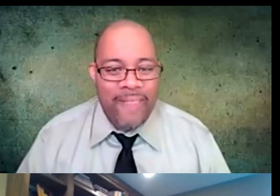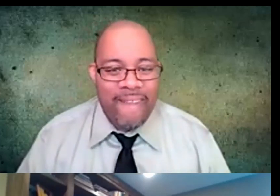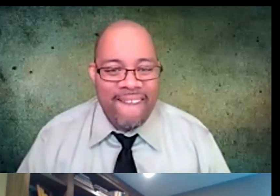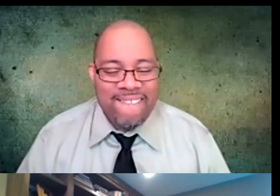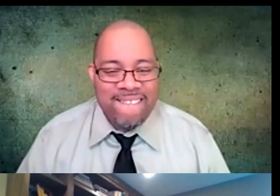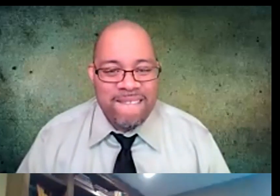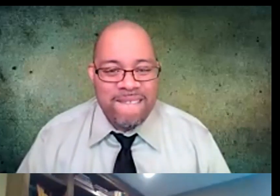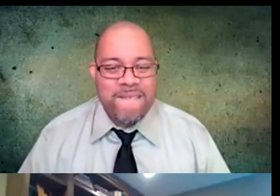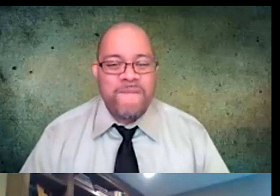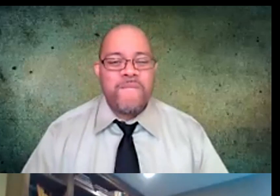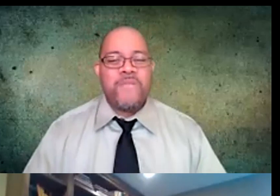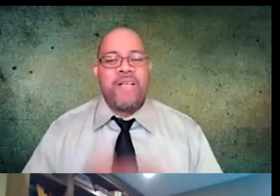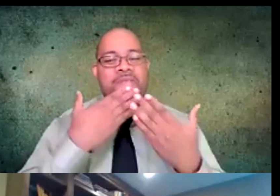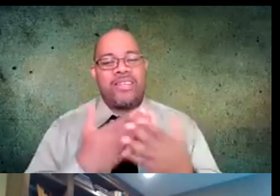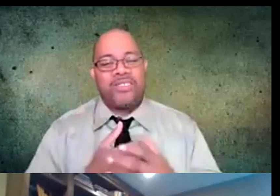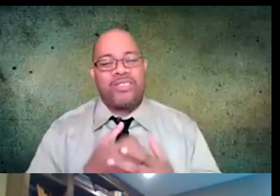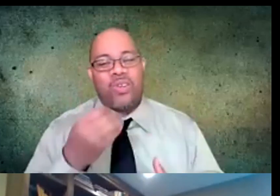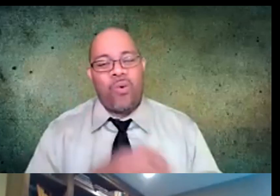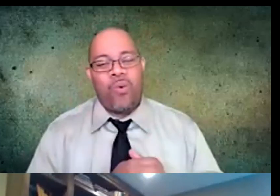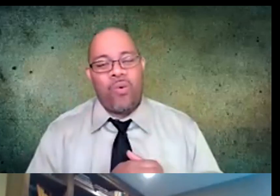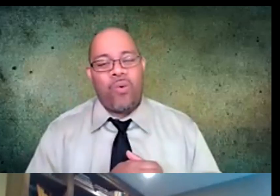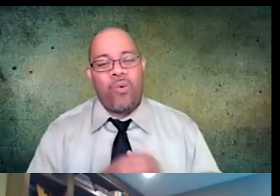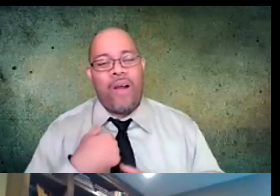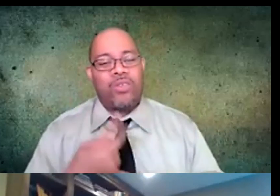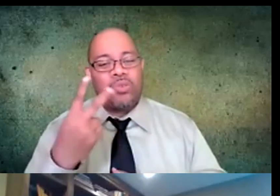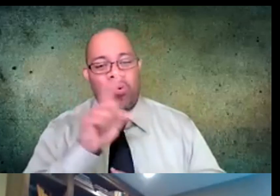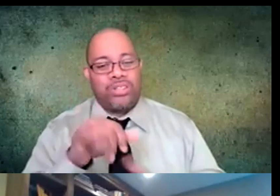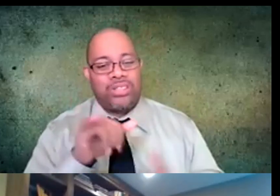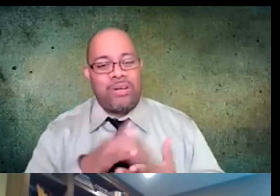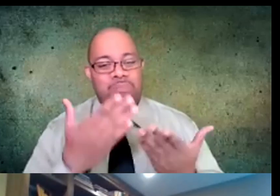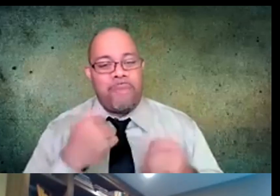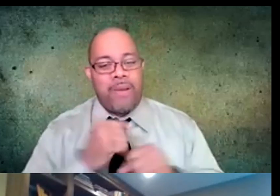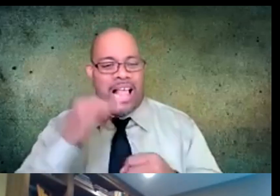I love the answer. Thank you. So we've got 2 questions, and we'll probably make these